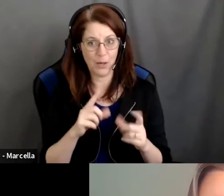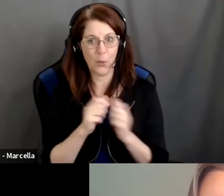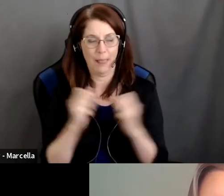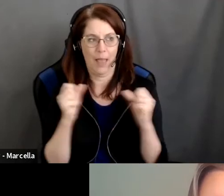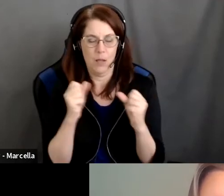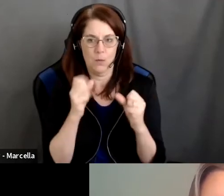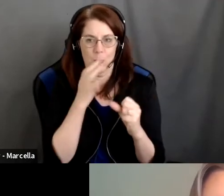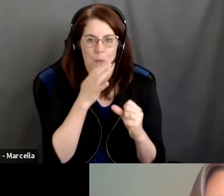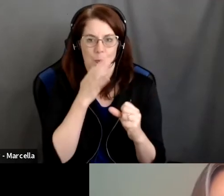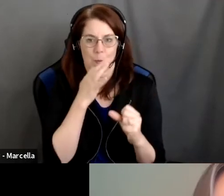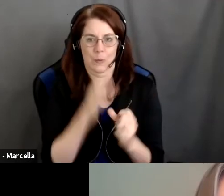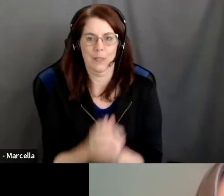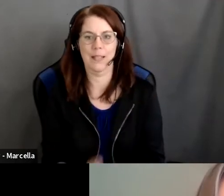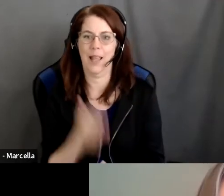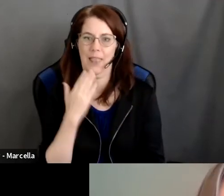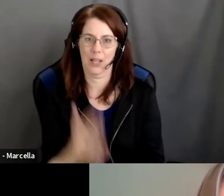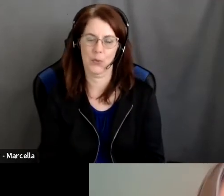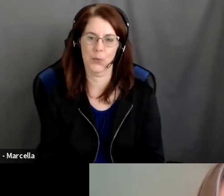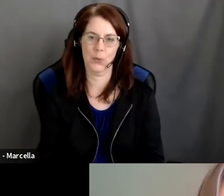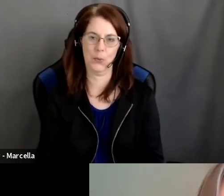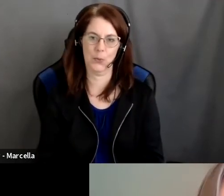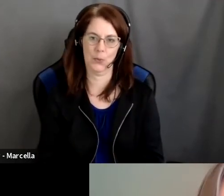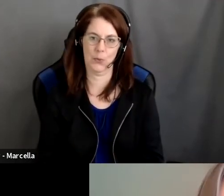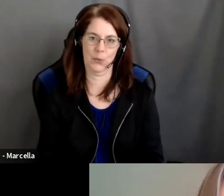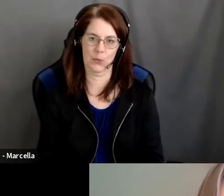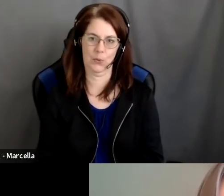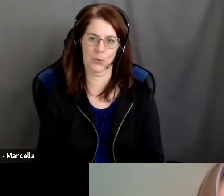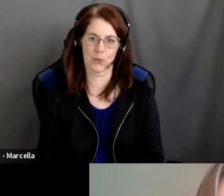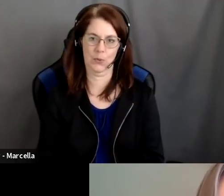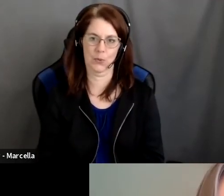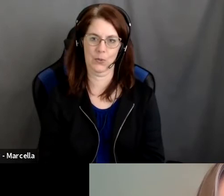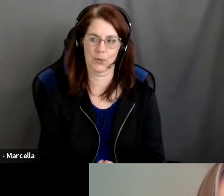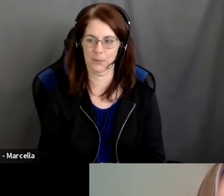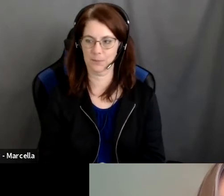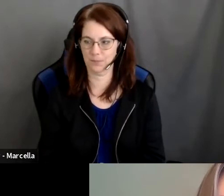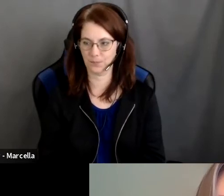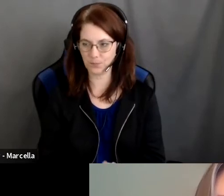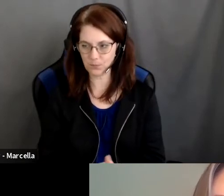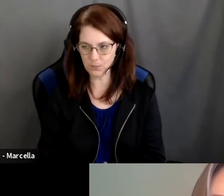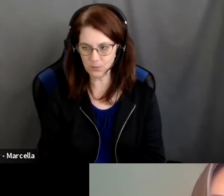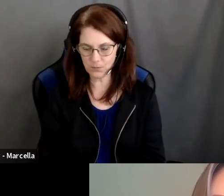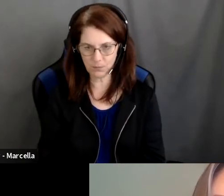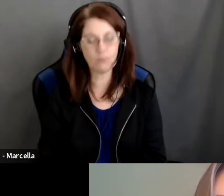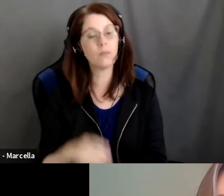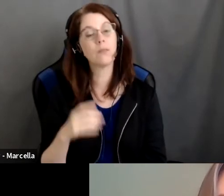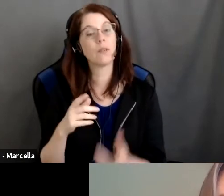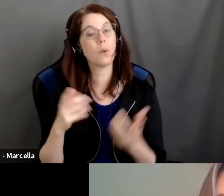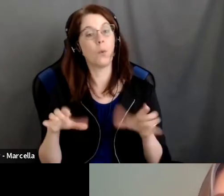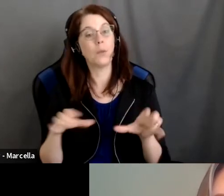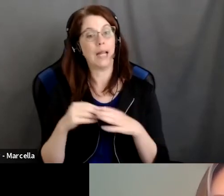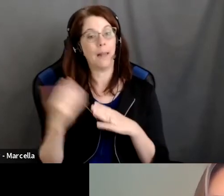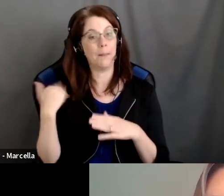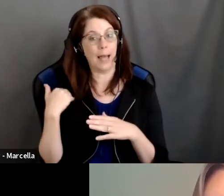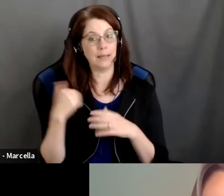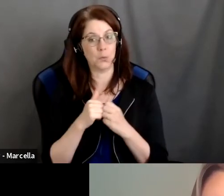months approaching. Thank you. What we've done in the past with our center